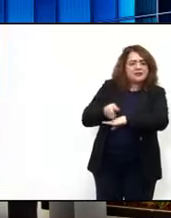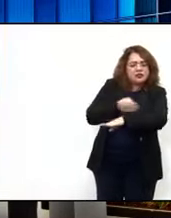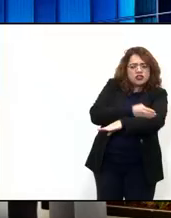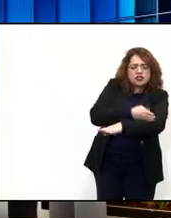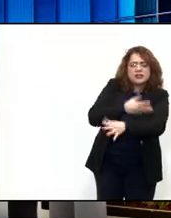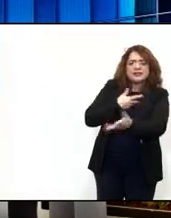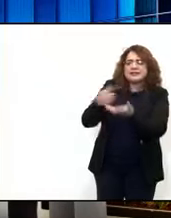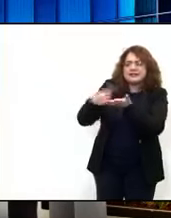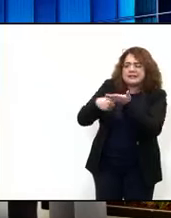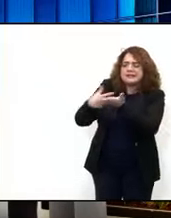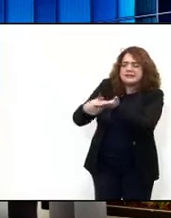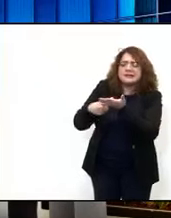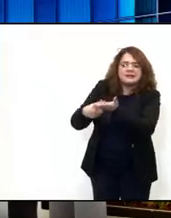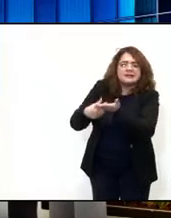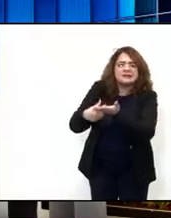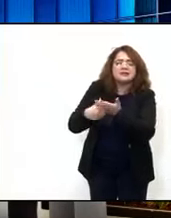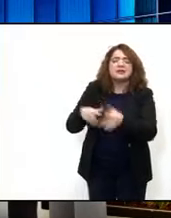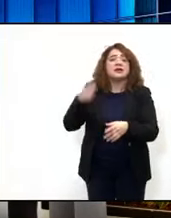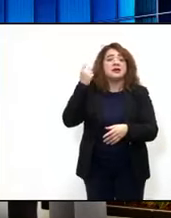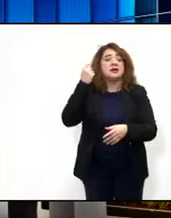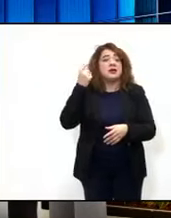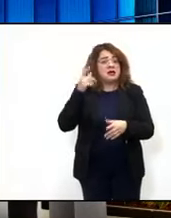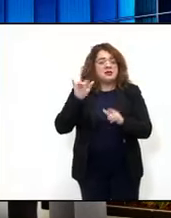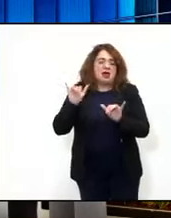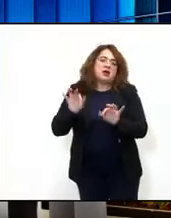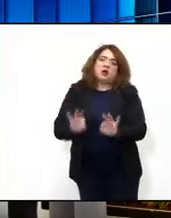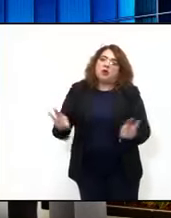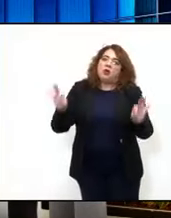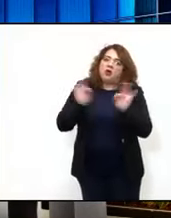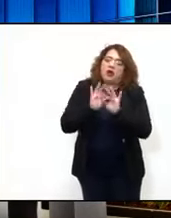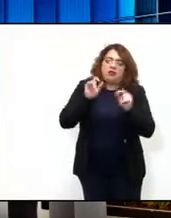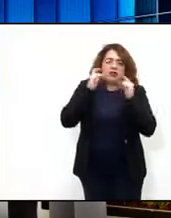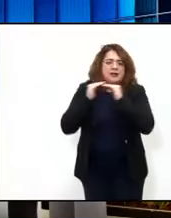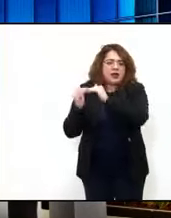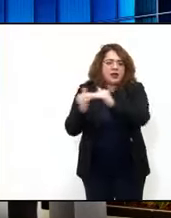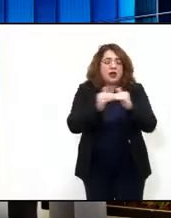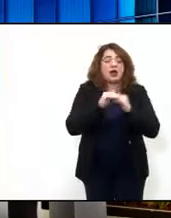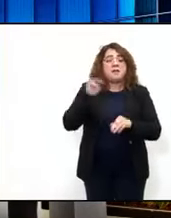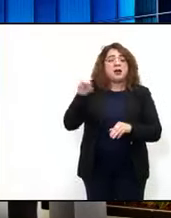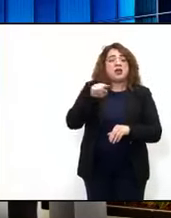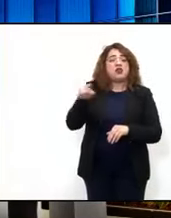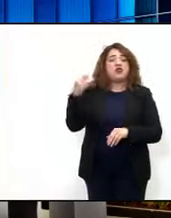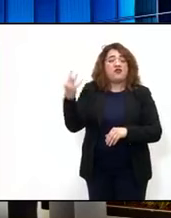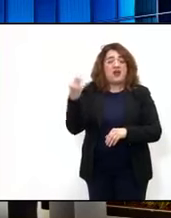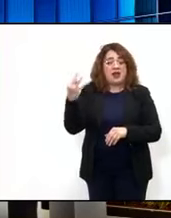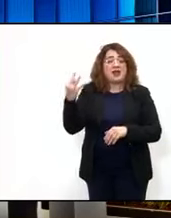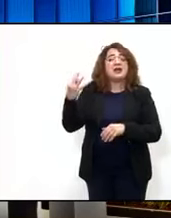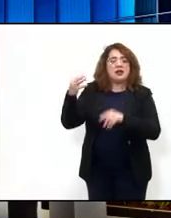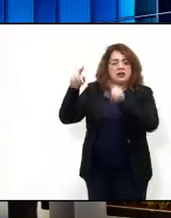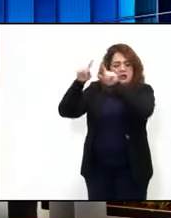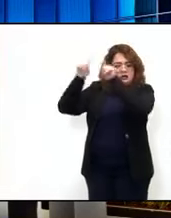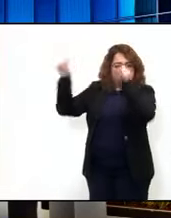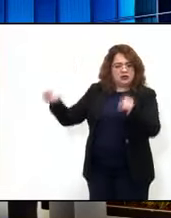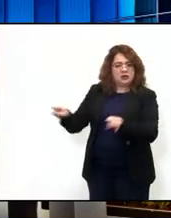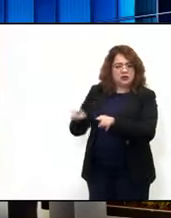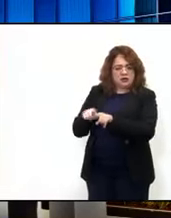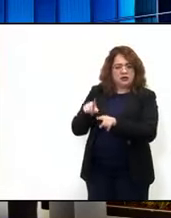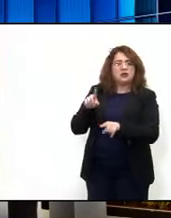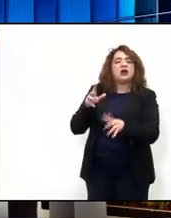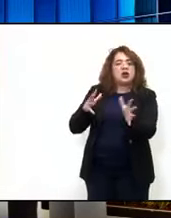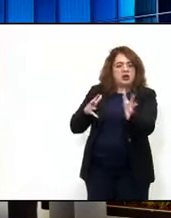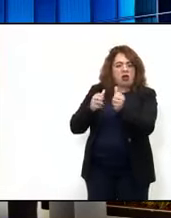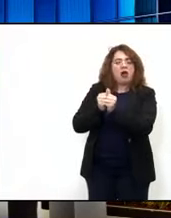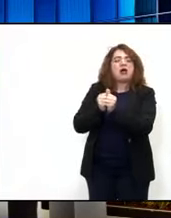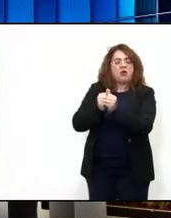data page will be updated consistently Monday through Friday, so every day you'll be able to see updated data And